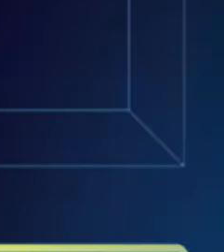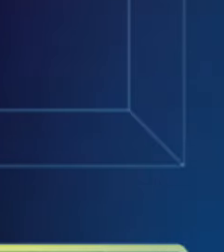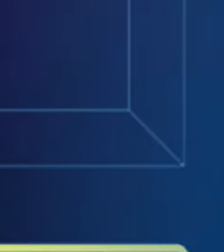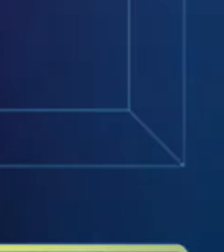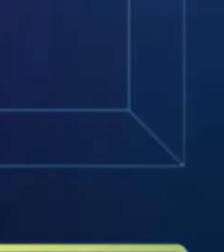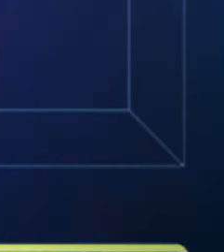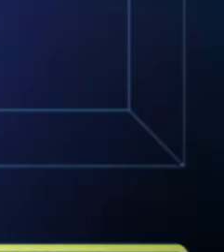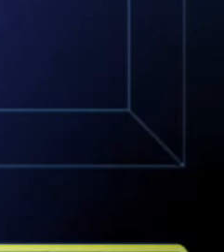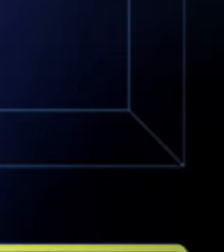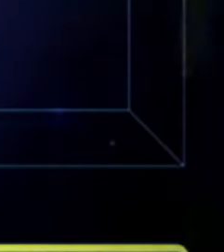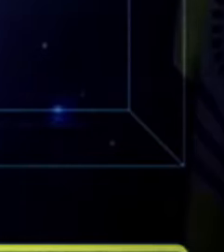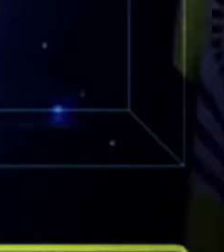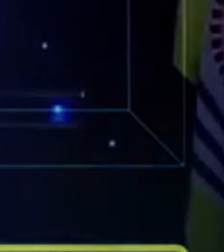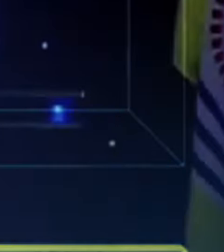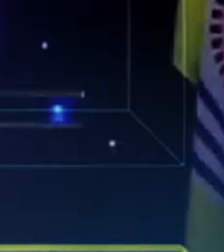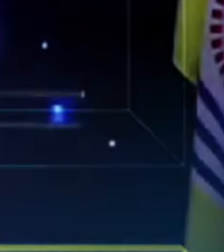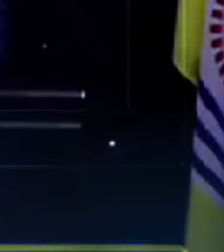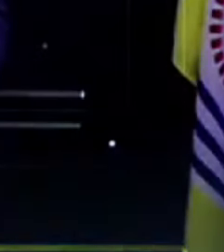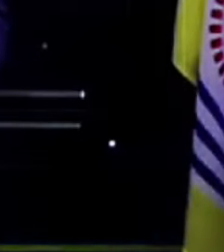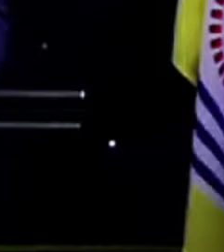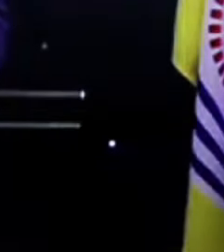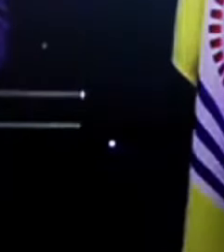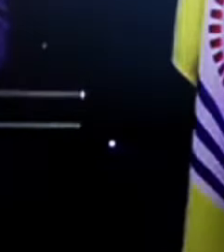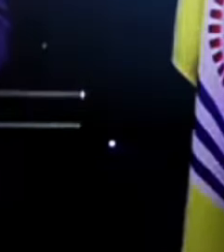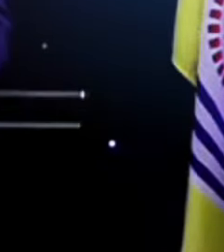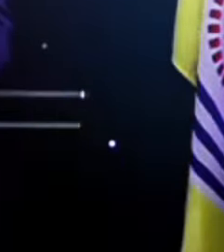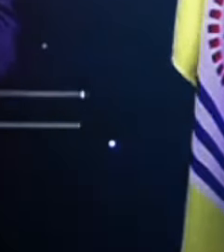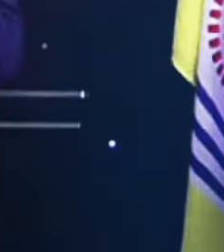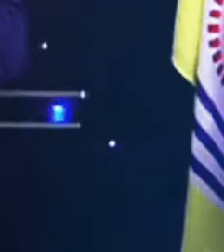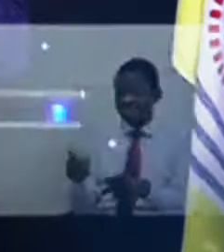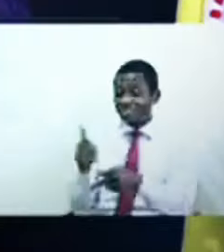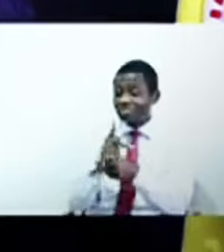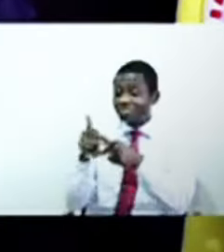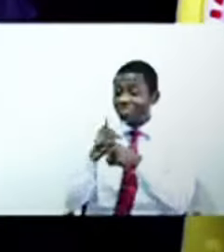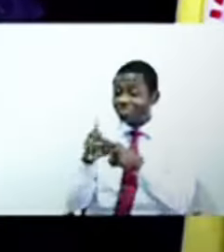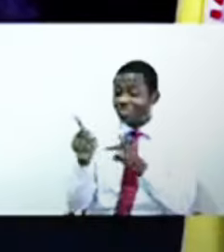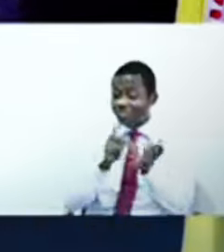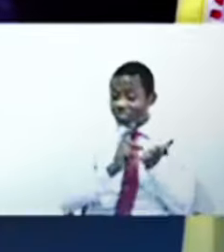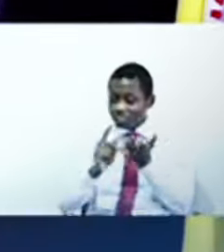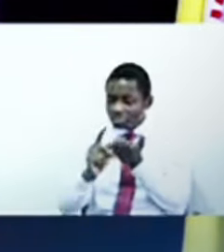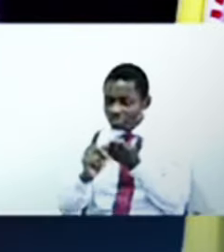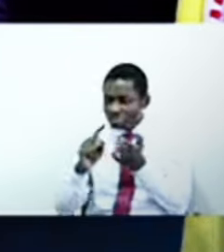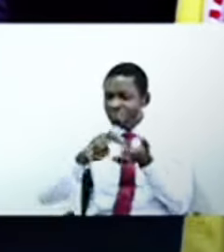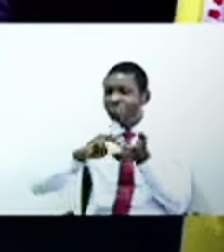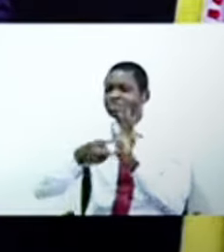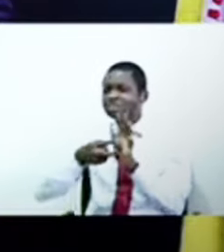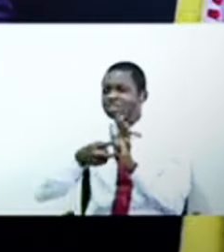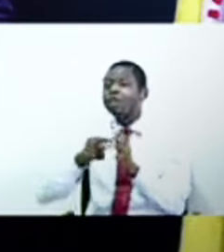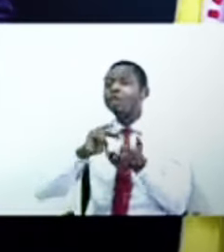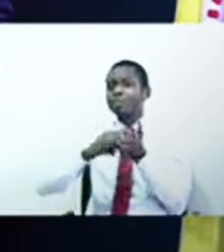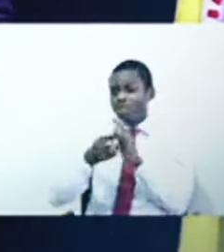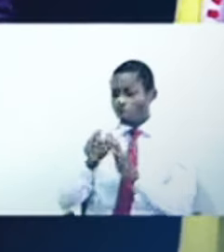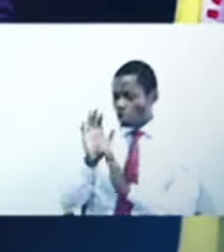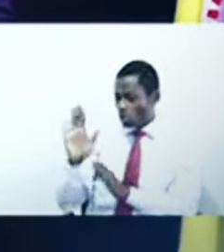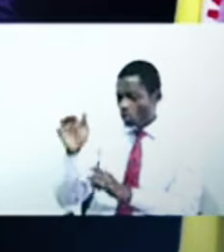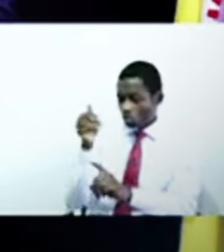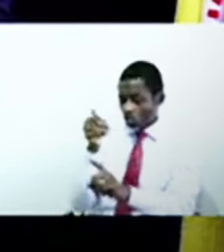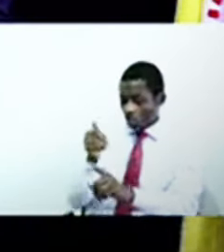say you are practicing purity, it is to live a life that is blameless.